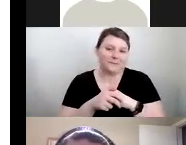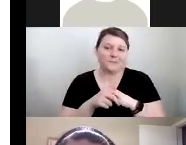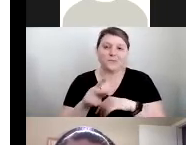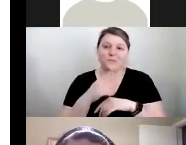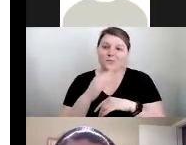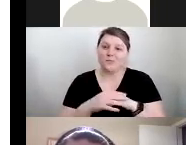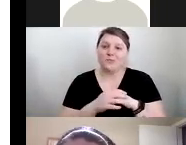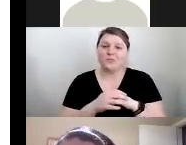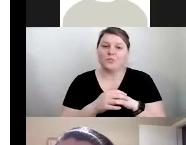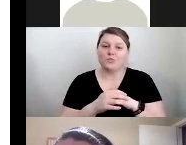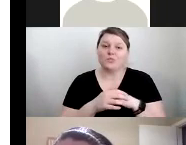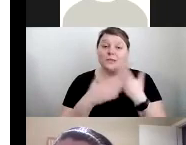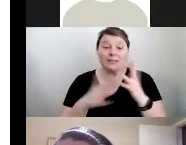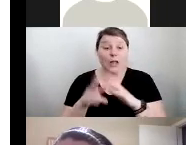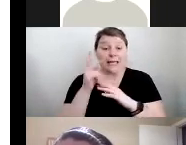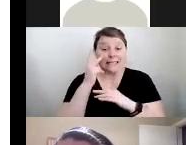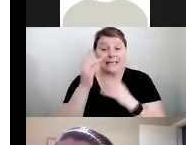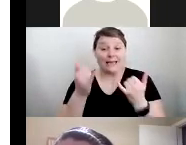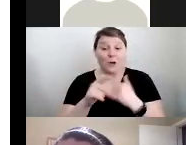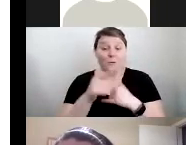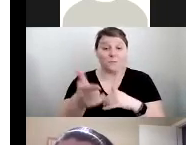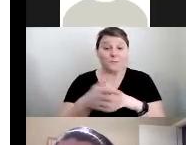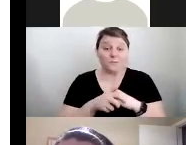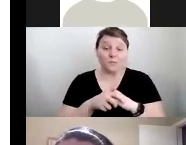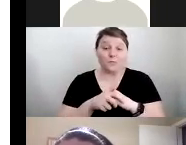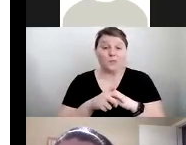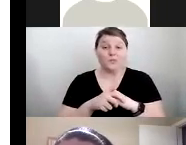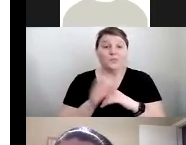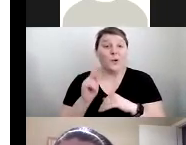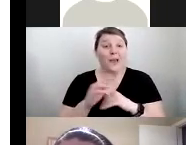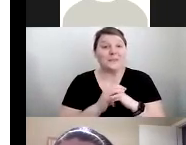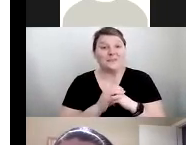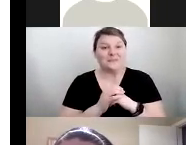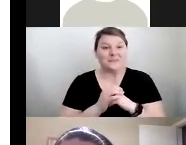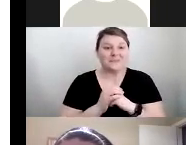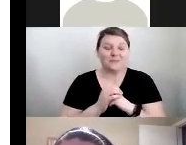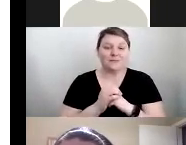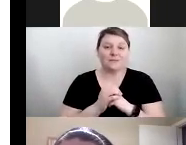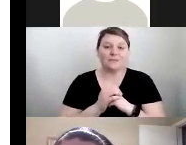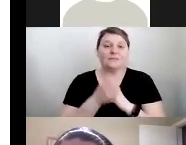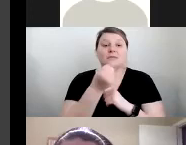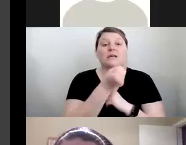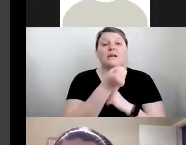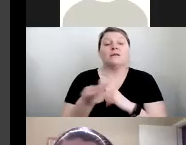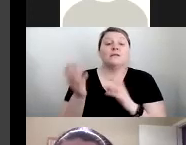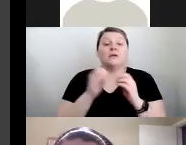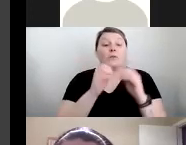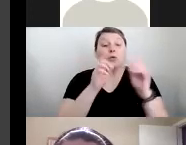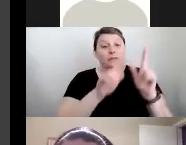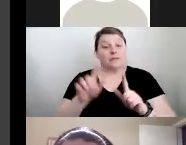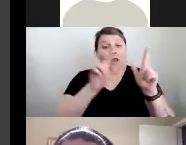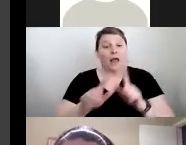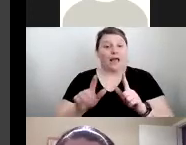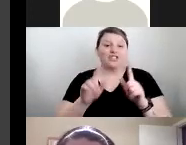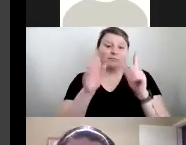And that is all I see in the chat at this point. Okay. well, a few more slides on just